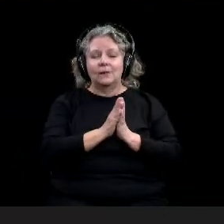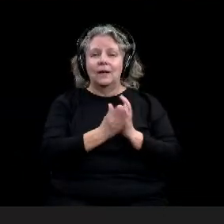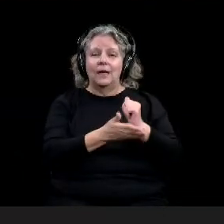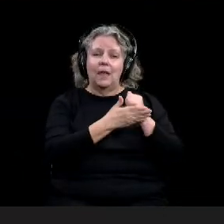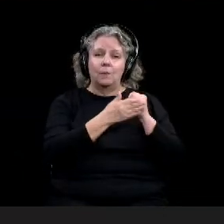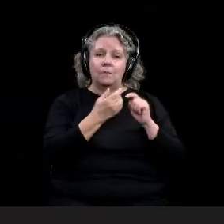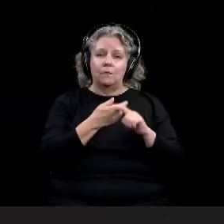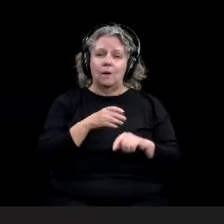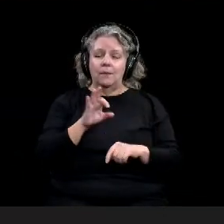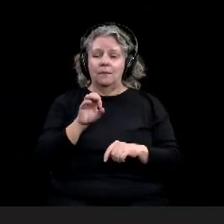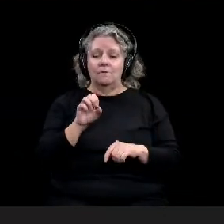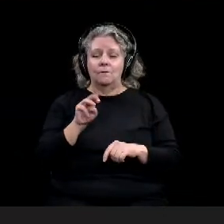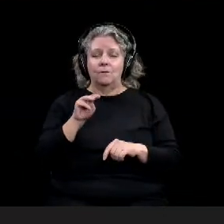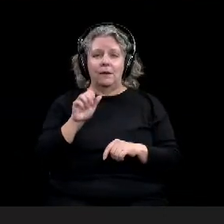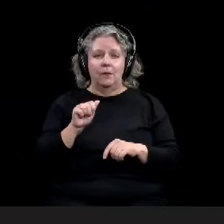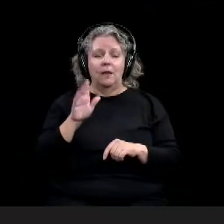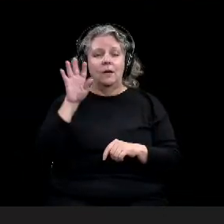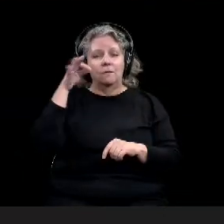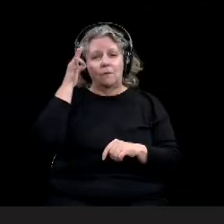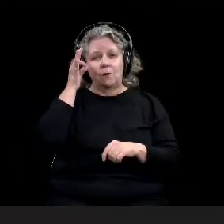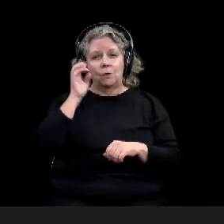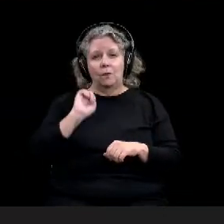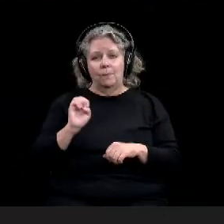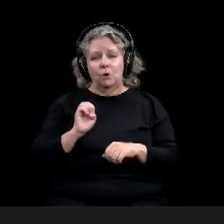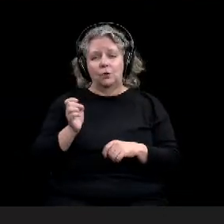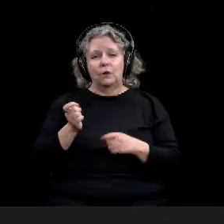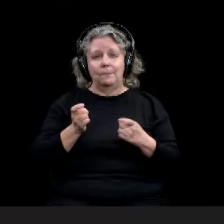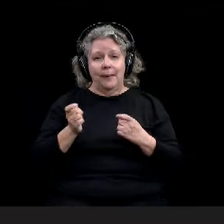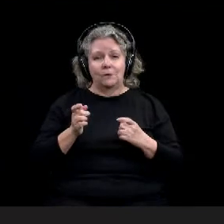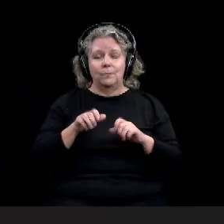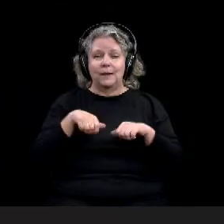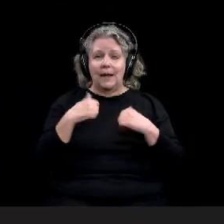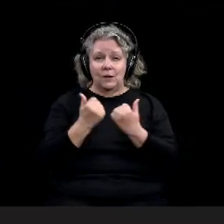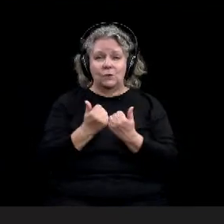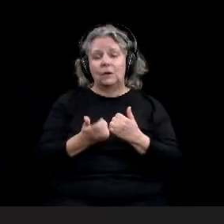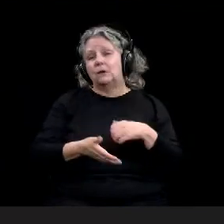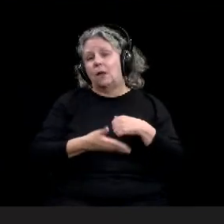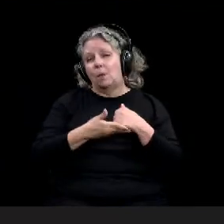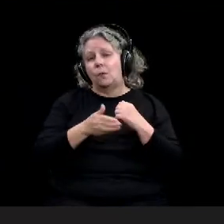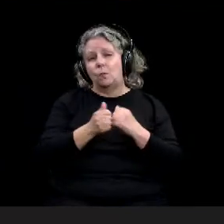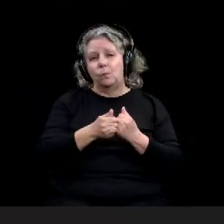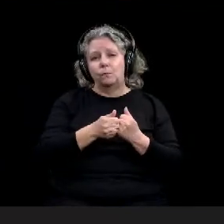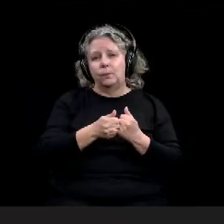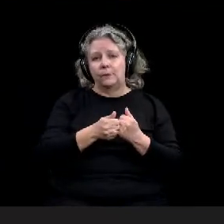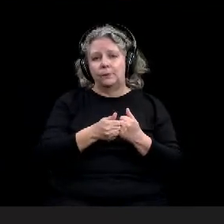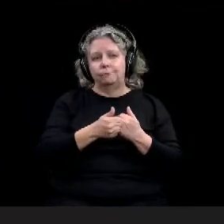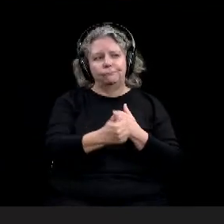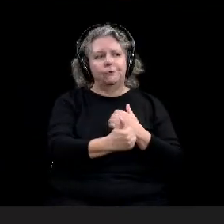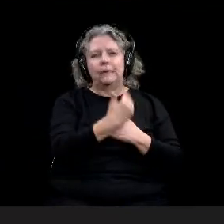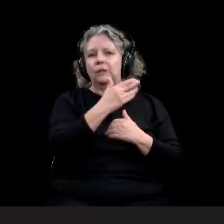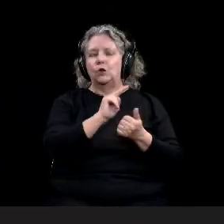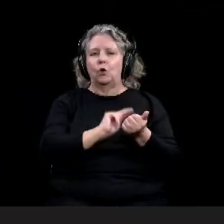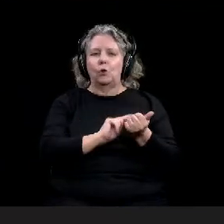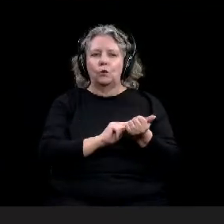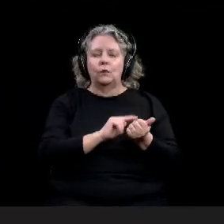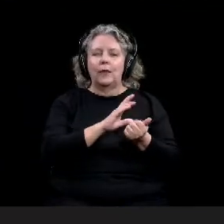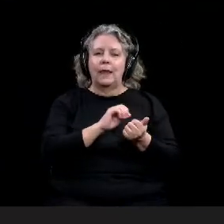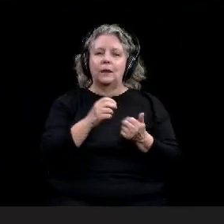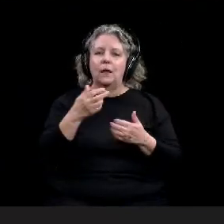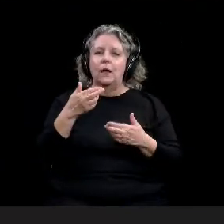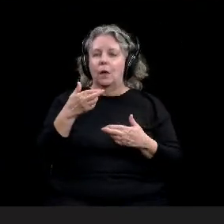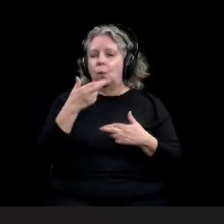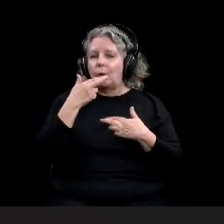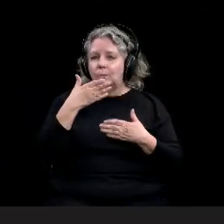nurses and some respiratory therapists that have really helped us tremendously in caring for these patients as the